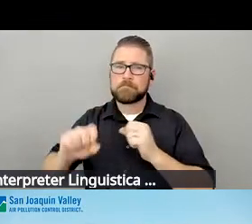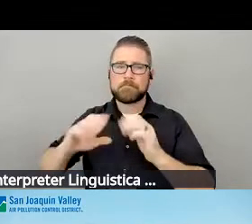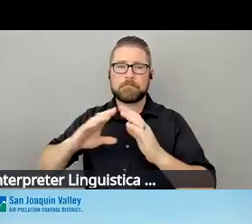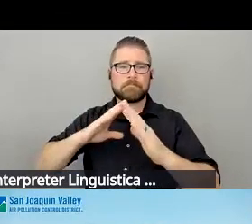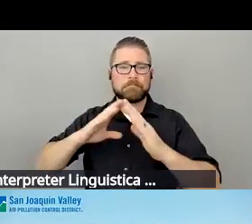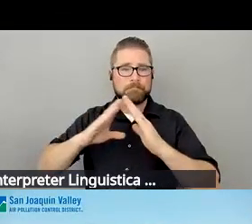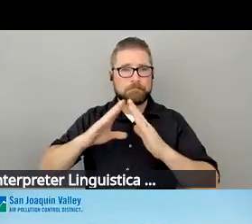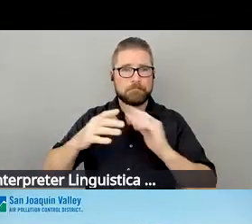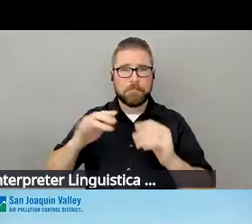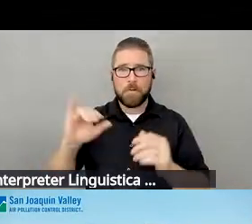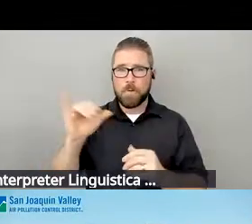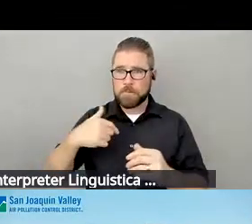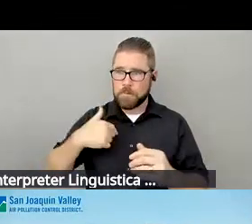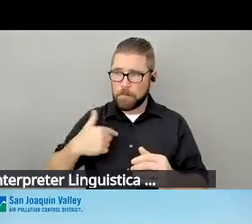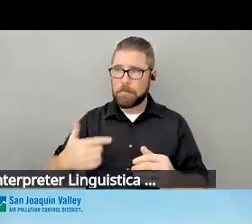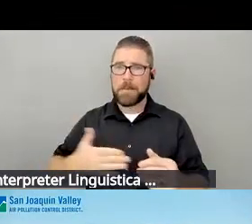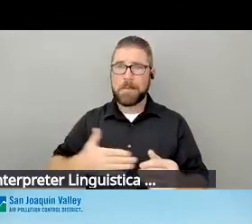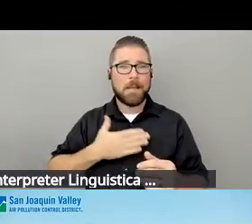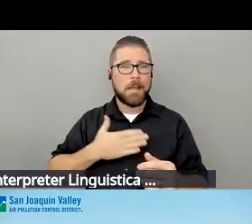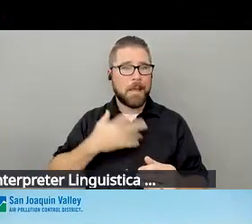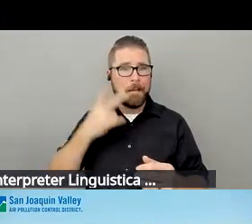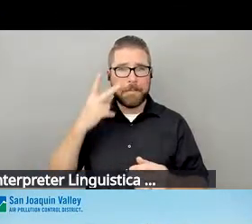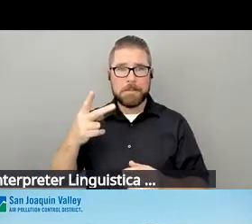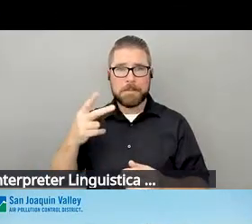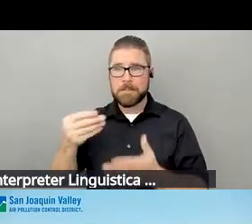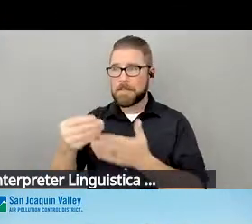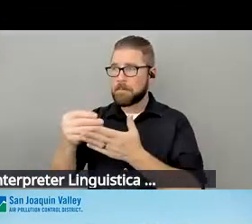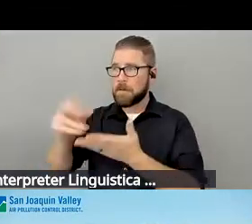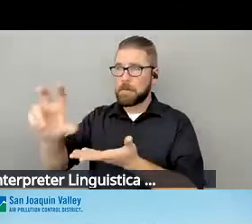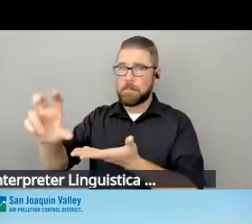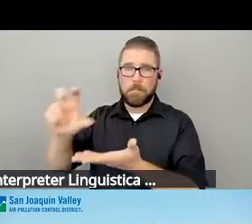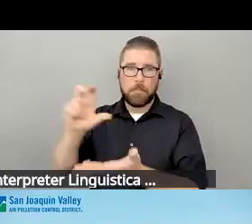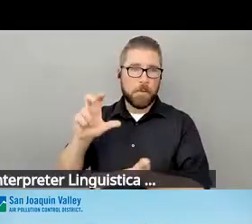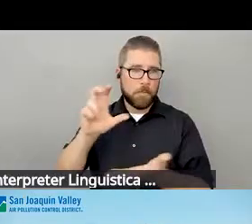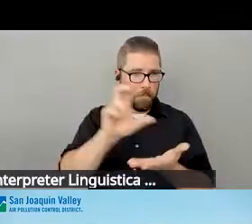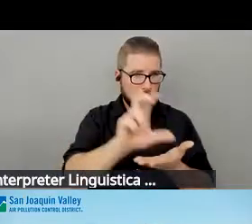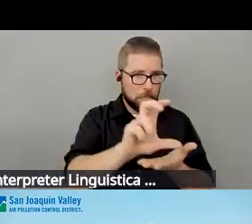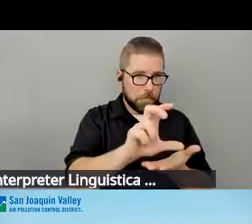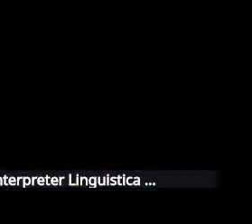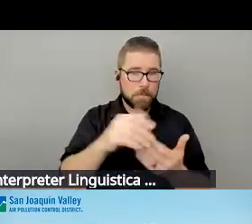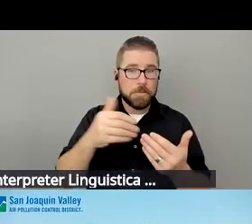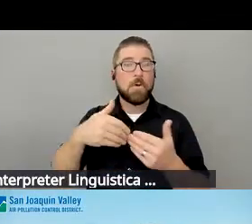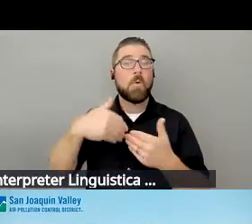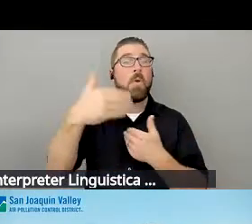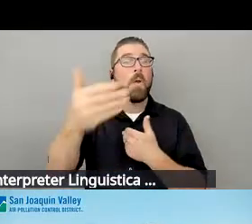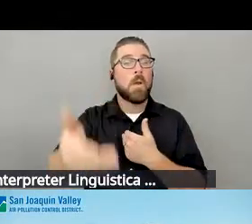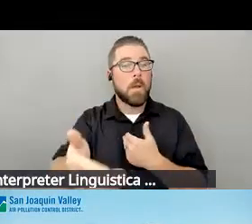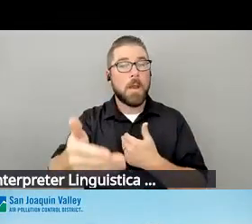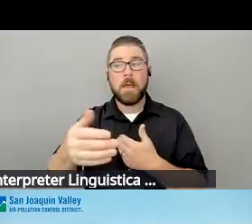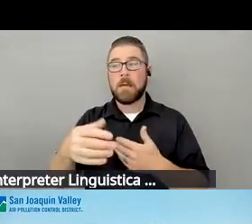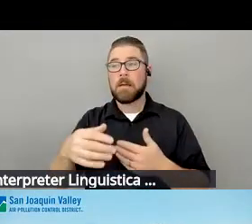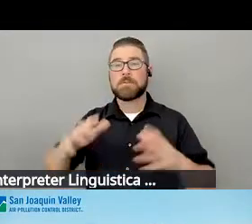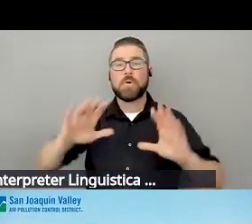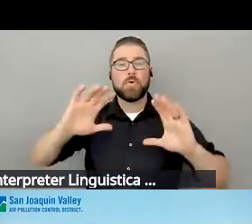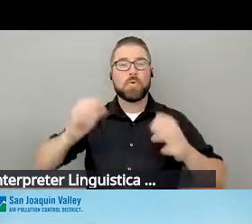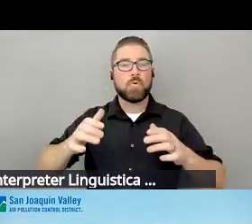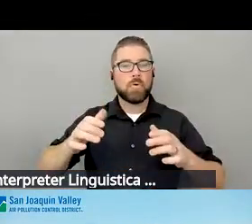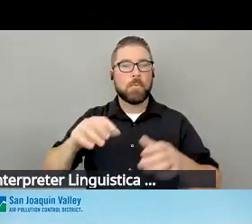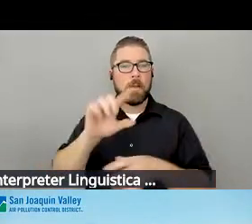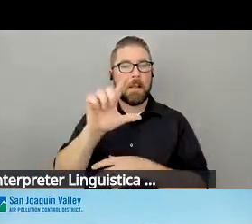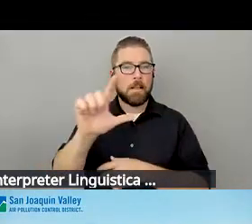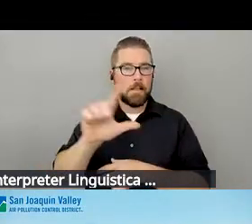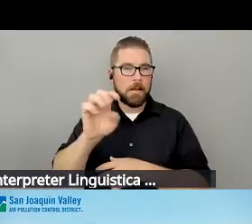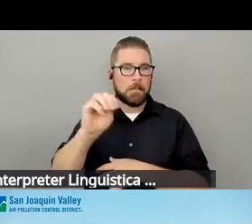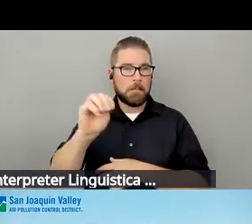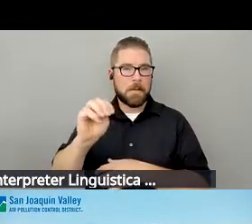is reallocated. During this next portion of tonight's meeting, Little Manila Rising is going to be presenting updates about 2